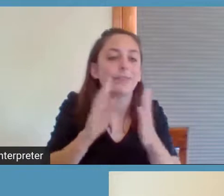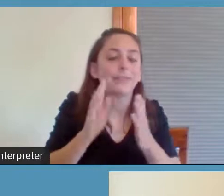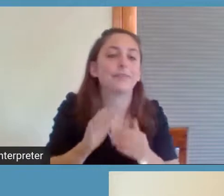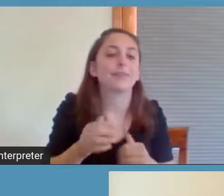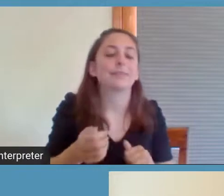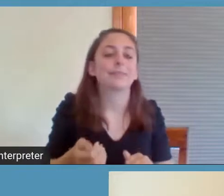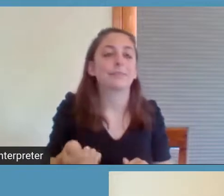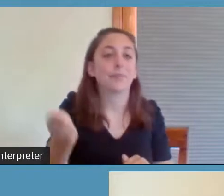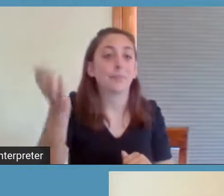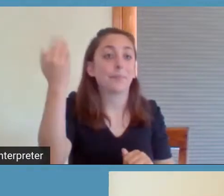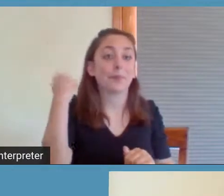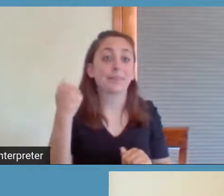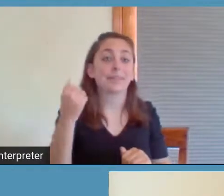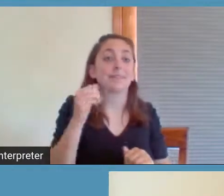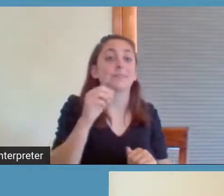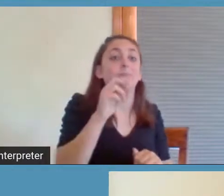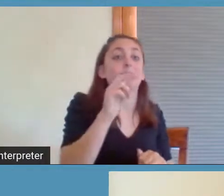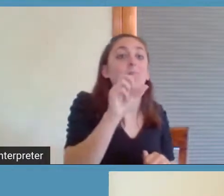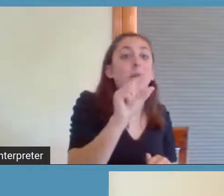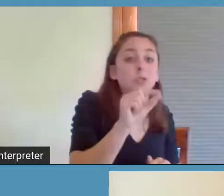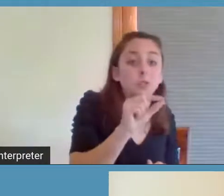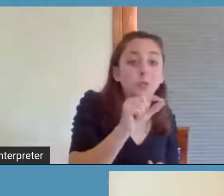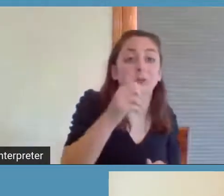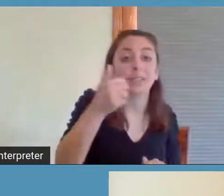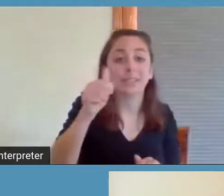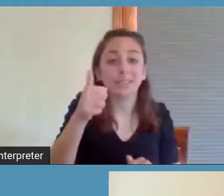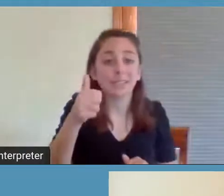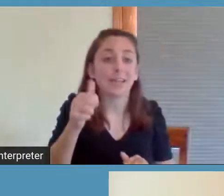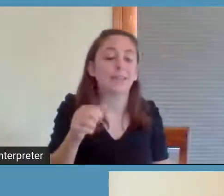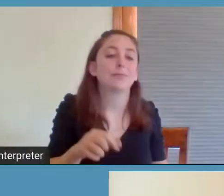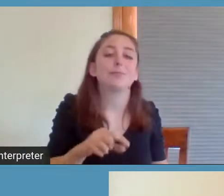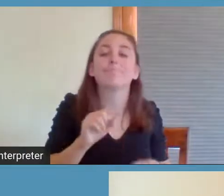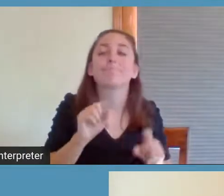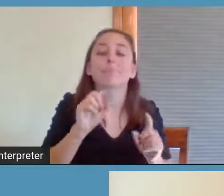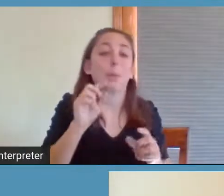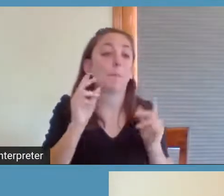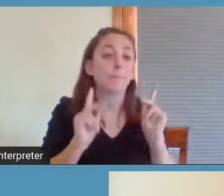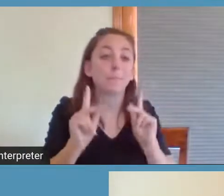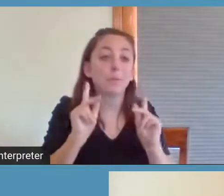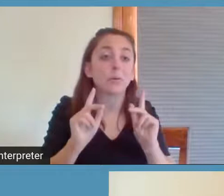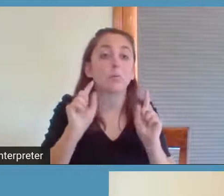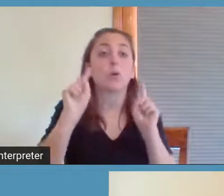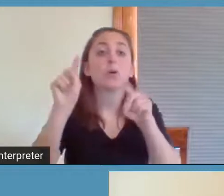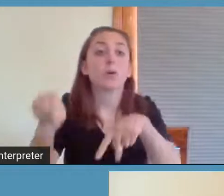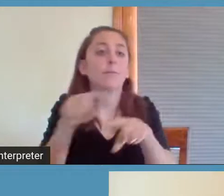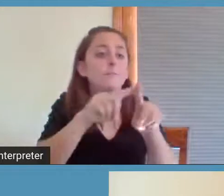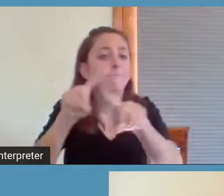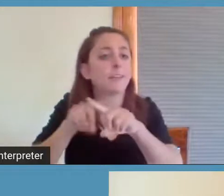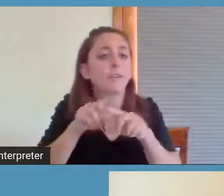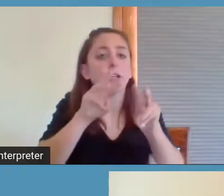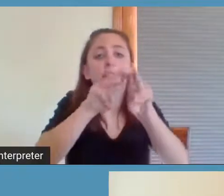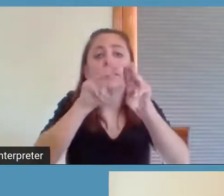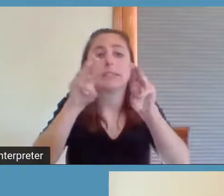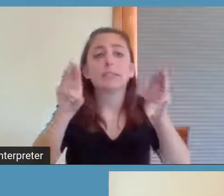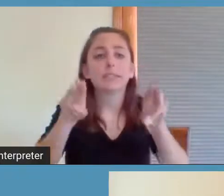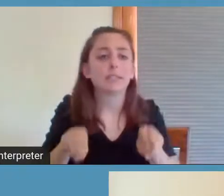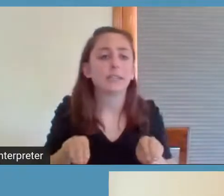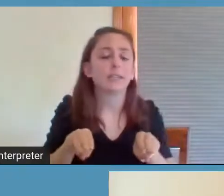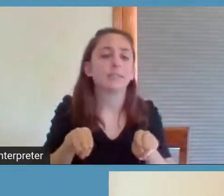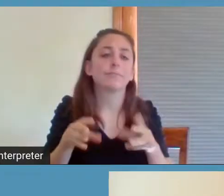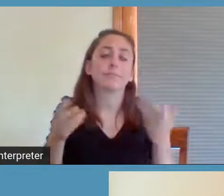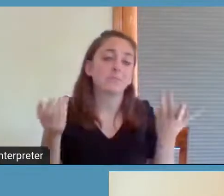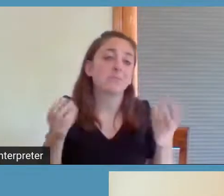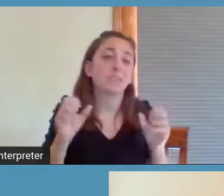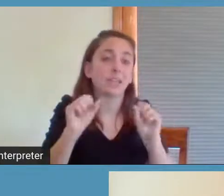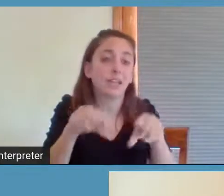when, you know, people could go into galleries and museums and not have to worry about social distancing. Yeah. But the platform was very